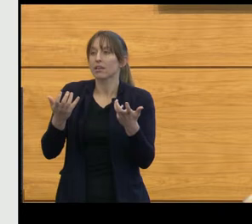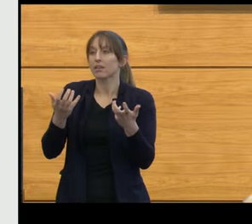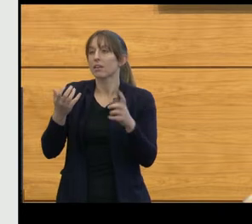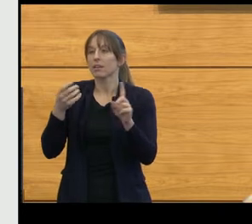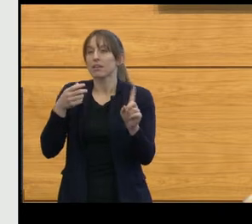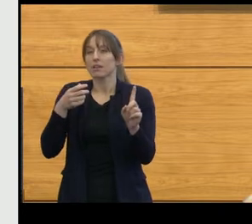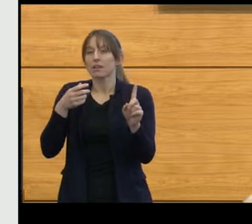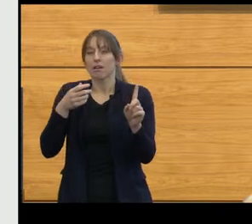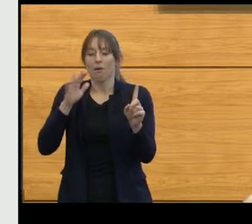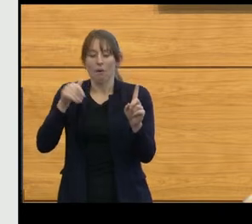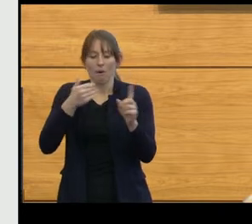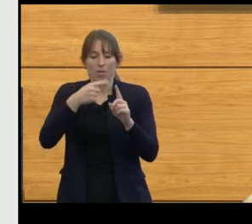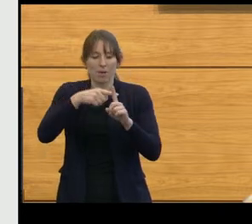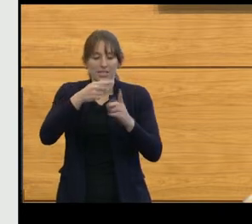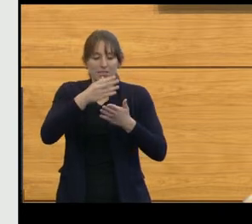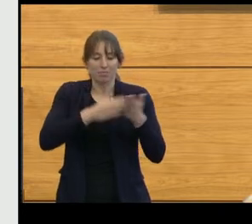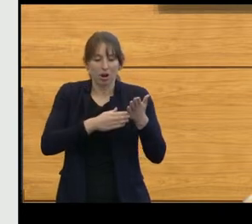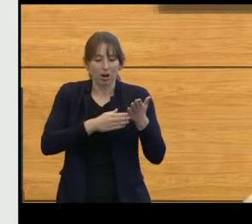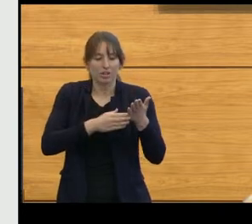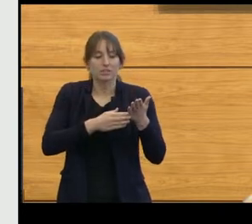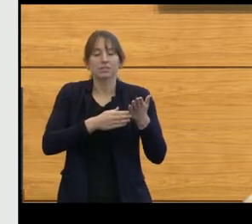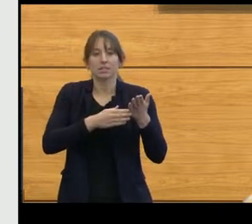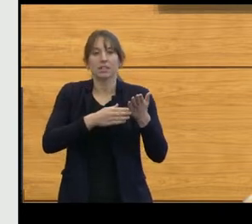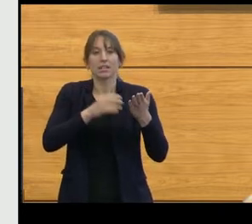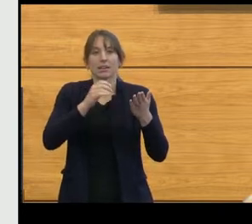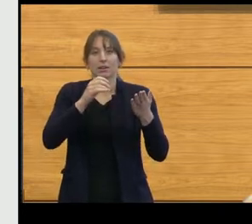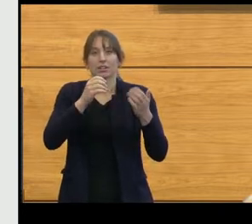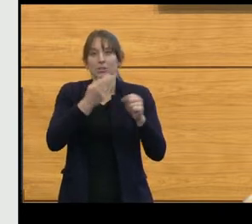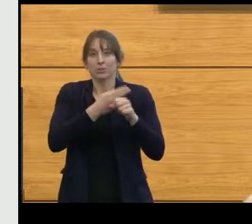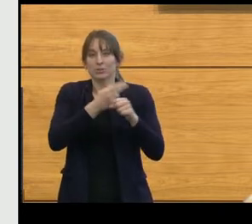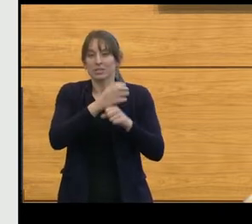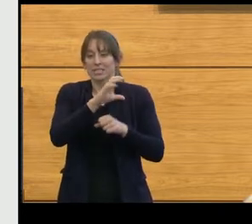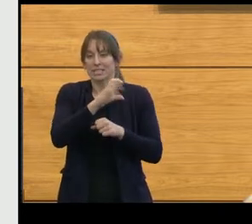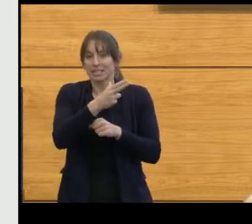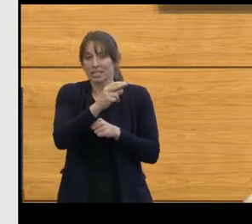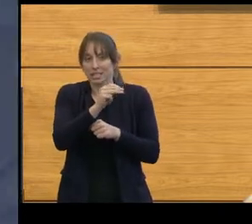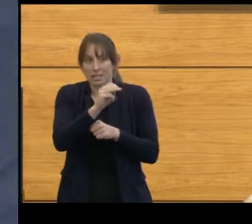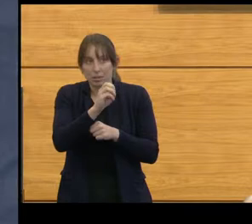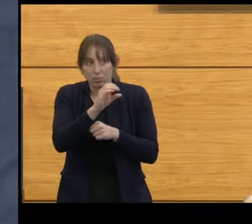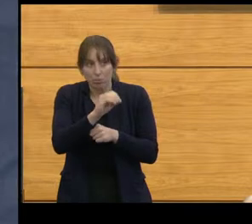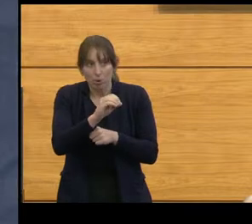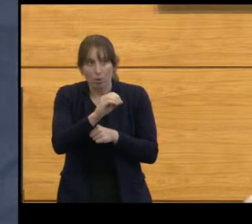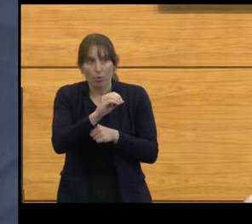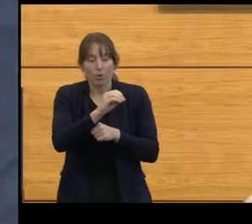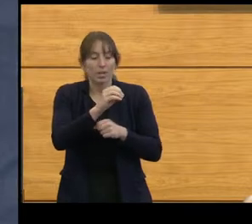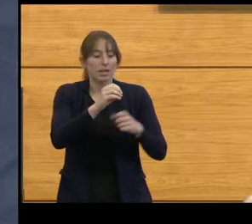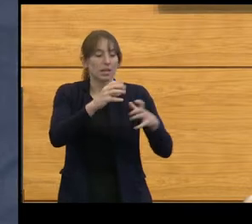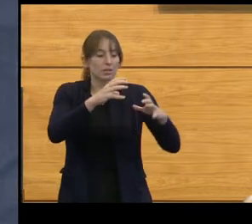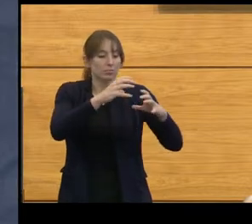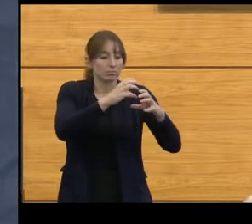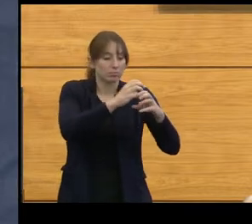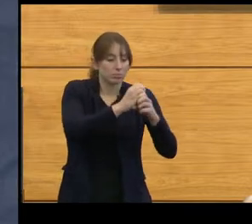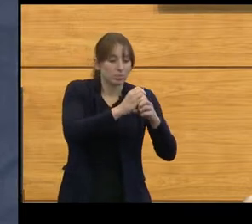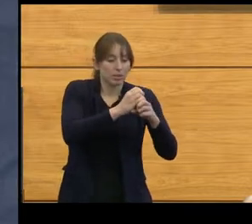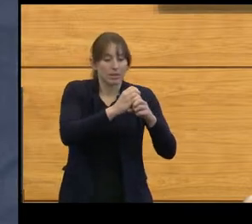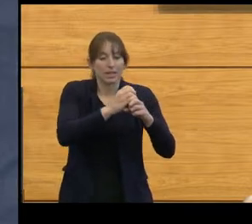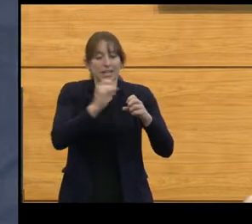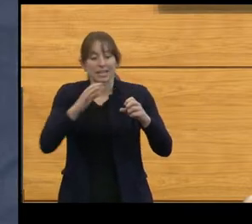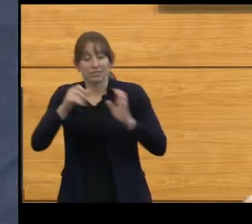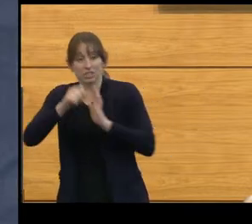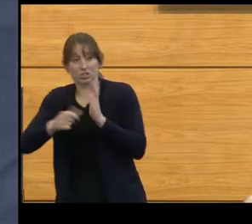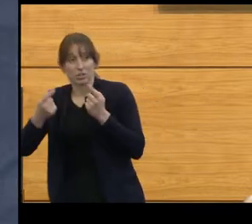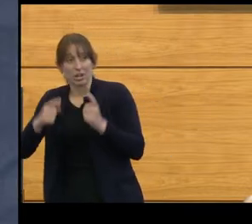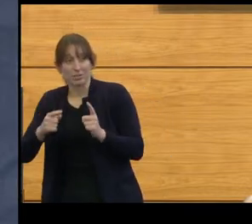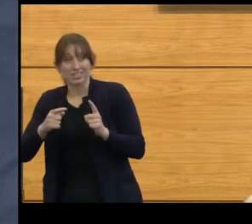with radiation and chemo were lost by virtue of the harm that you might cause at surgery. And so we began to look